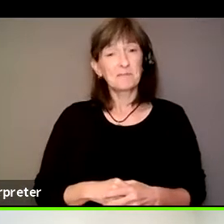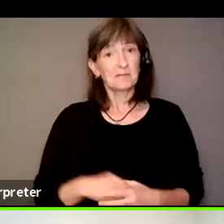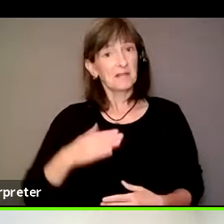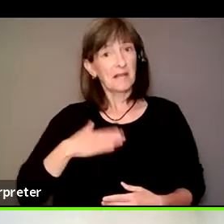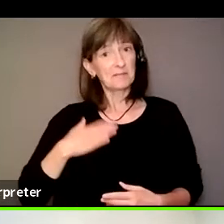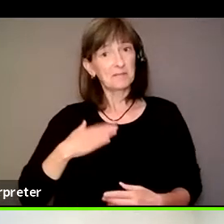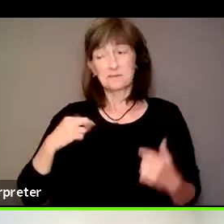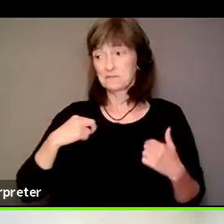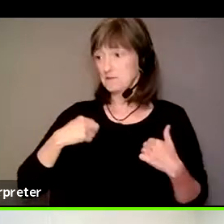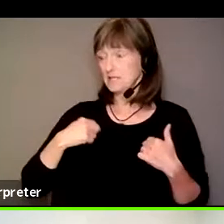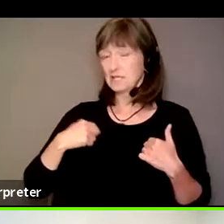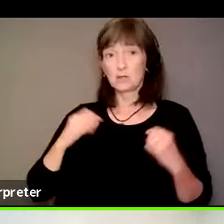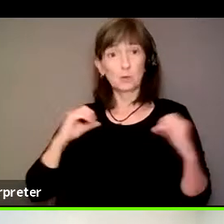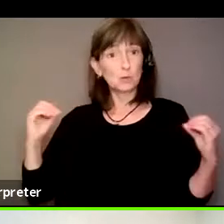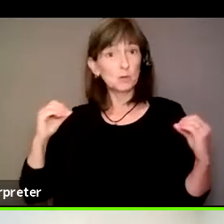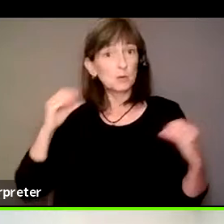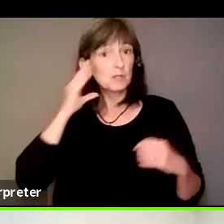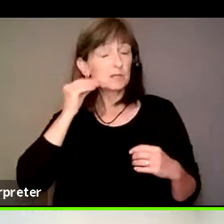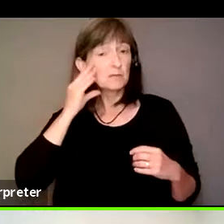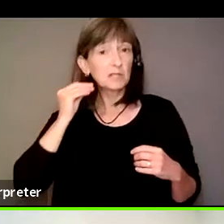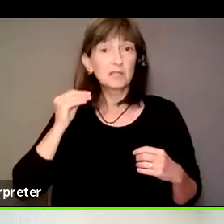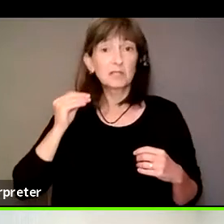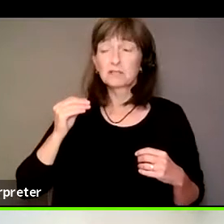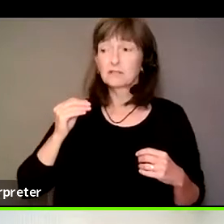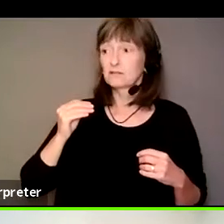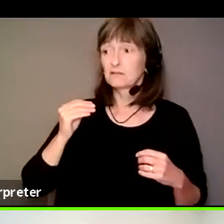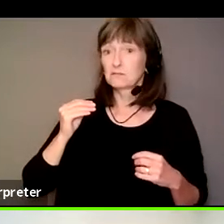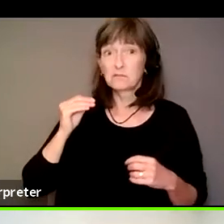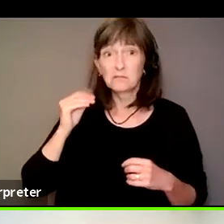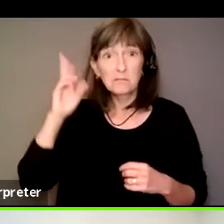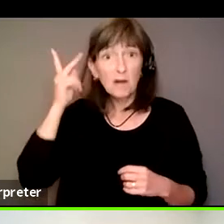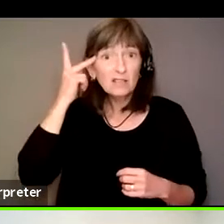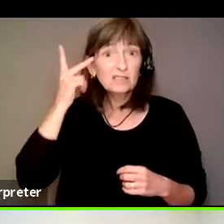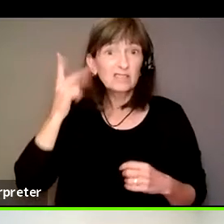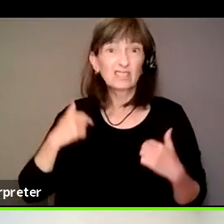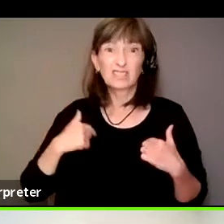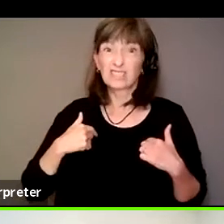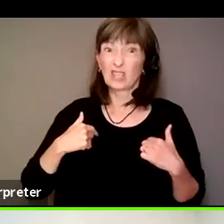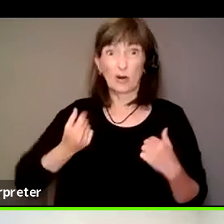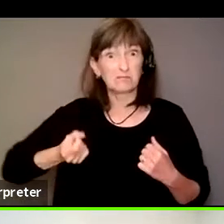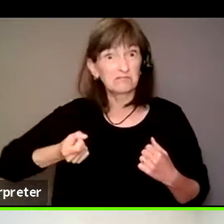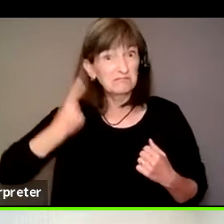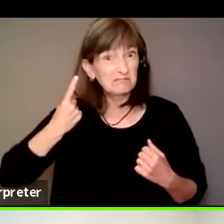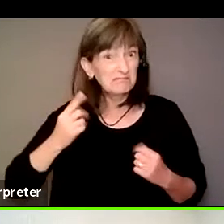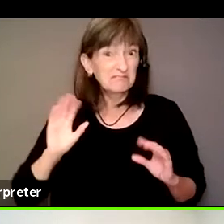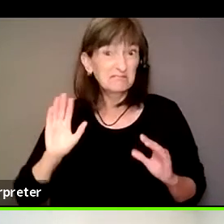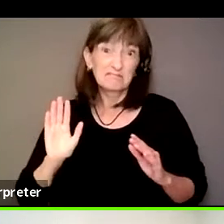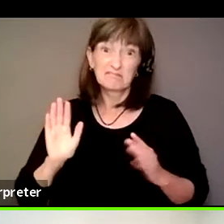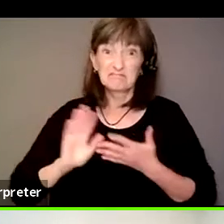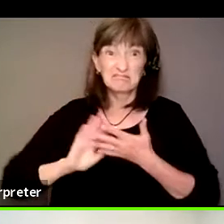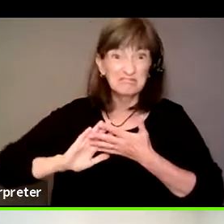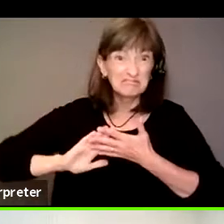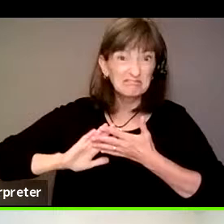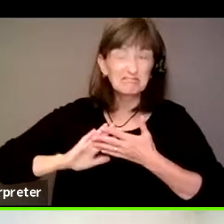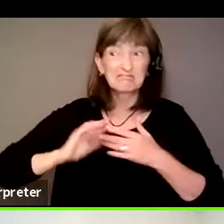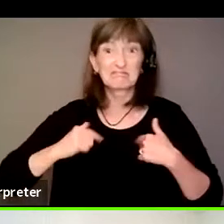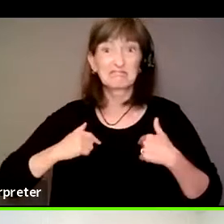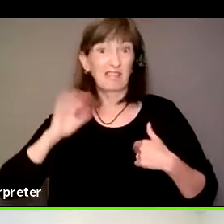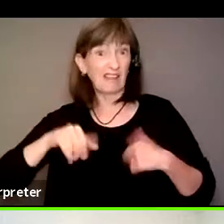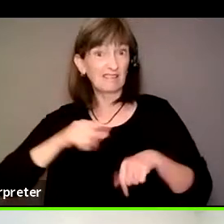who didn't have a whole lot of experience at the time or even much of an understanding, I knew where the council building was and that was about it at that